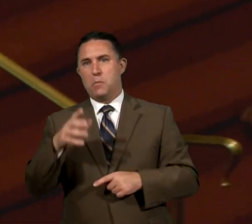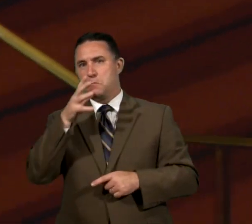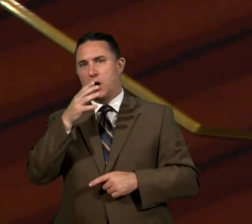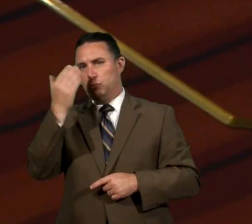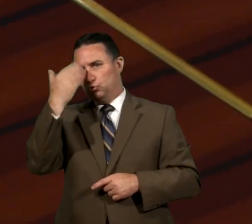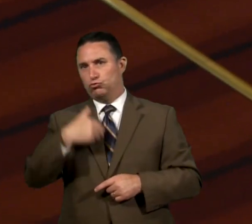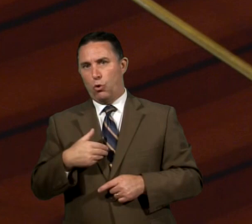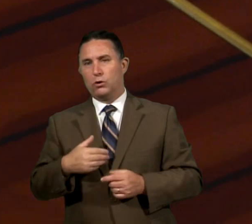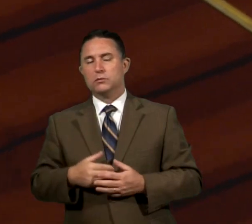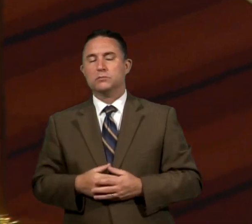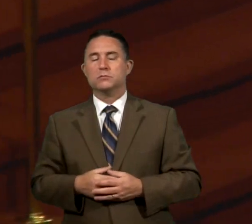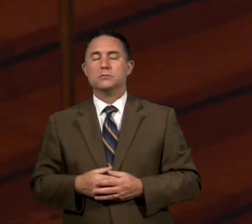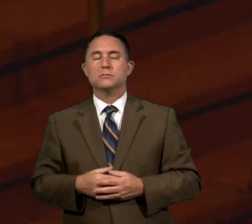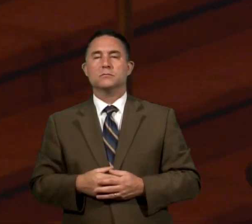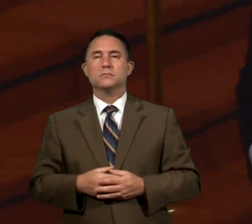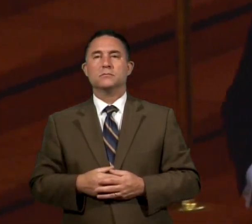stroke.